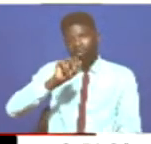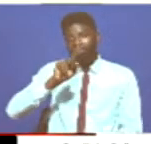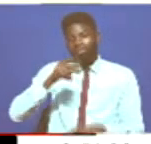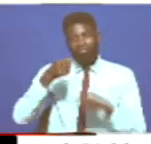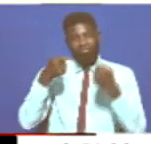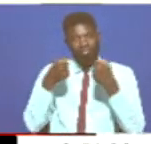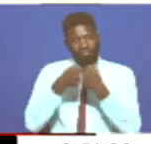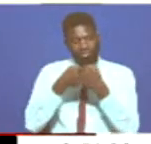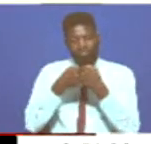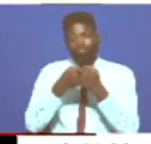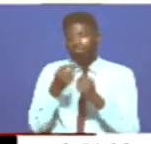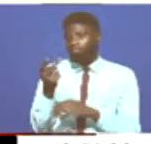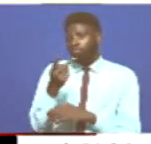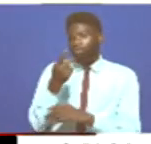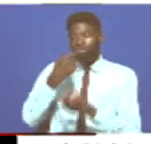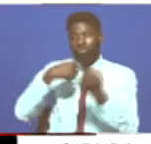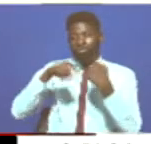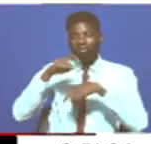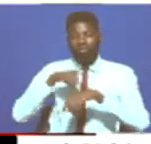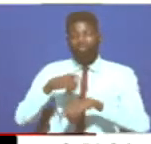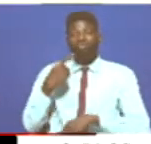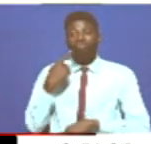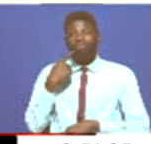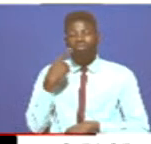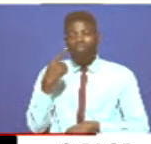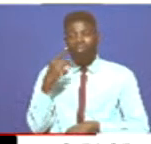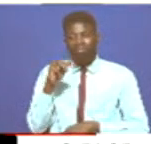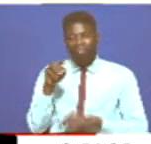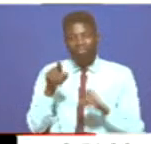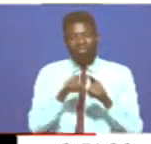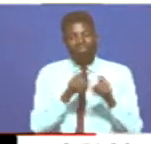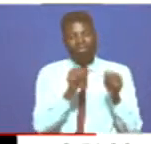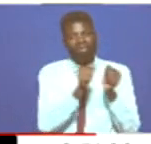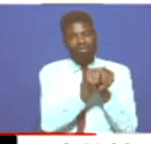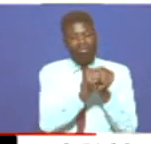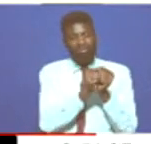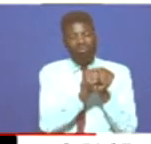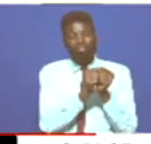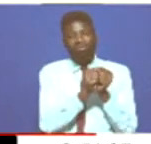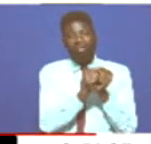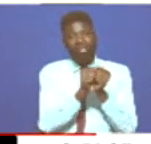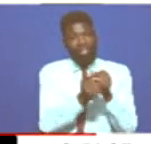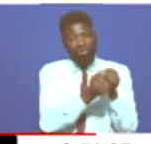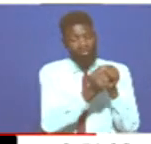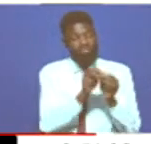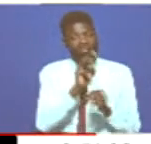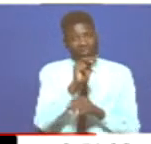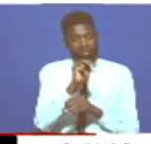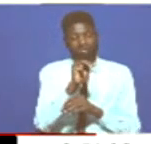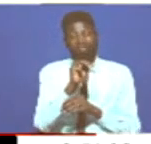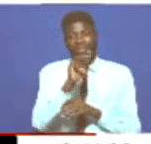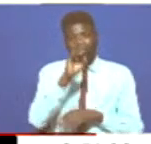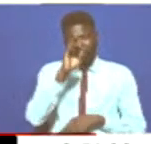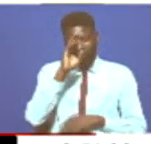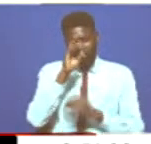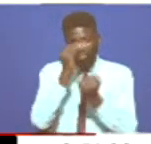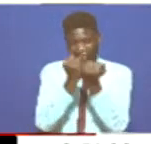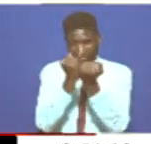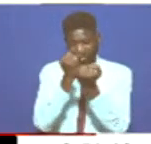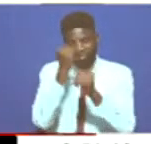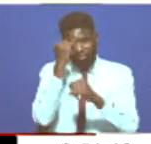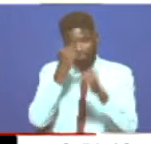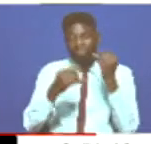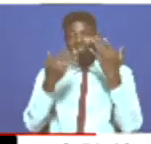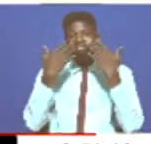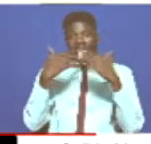emerging victorious in the 100 meters and 10,000 meters respectively. The day two event will end on Saturday and will be used to select a team